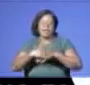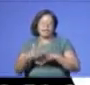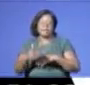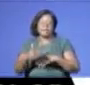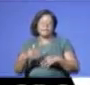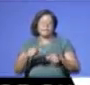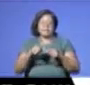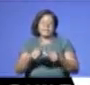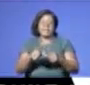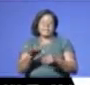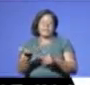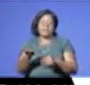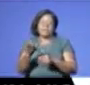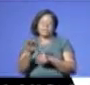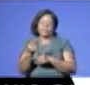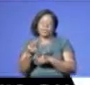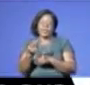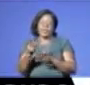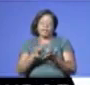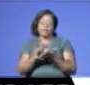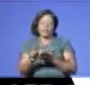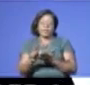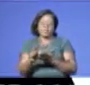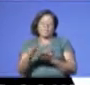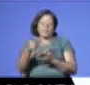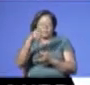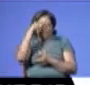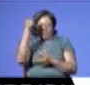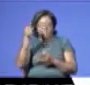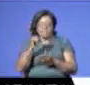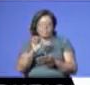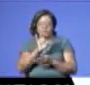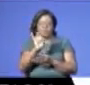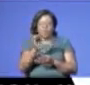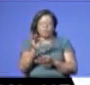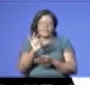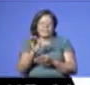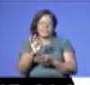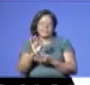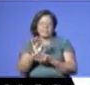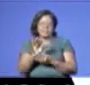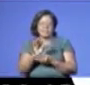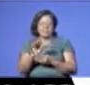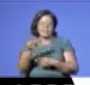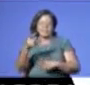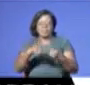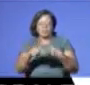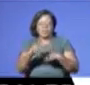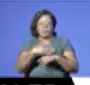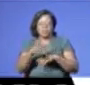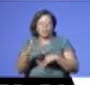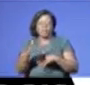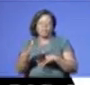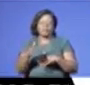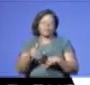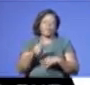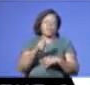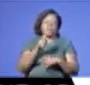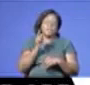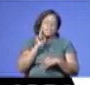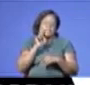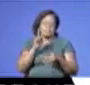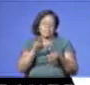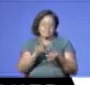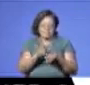12 weeks, all thanks to COVID-19. Our family came over to my sister cousin. She had twin girls